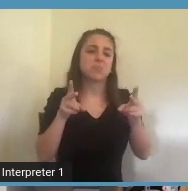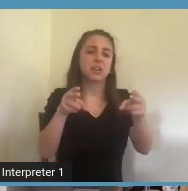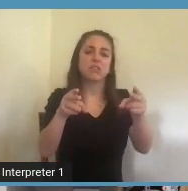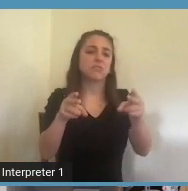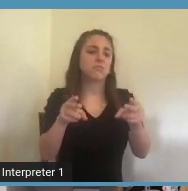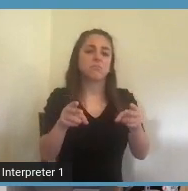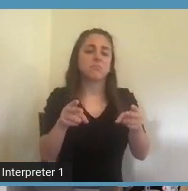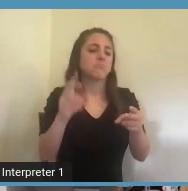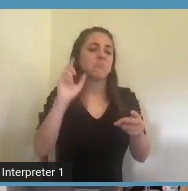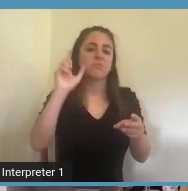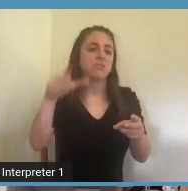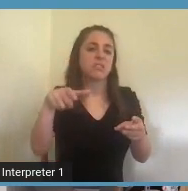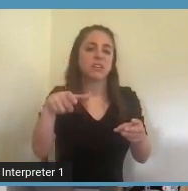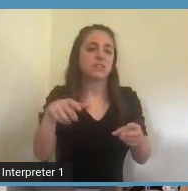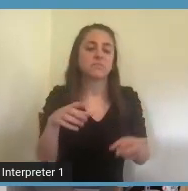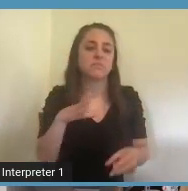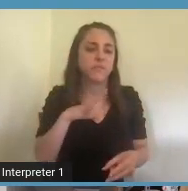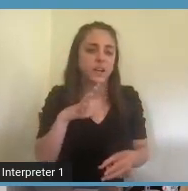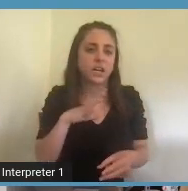fix it later. So